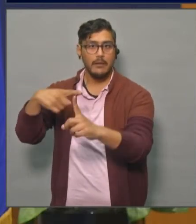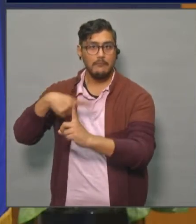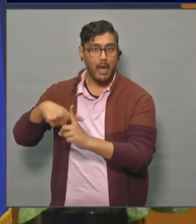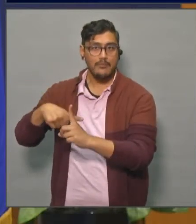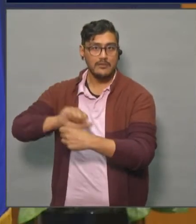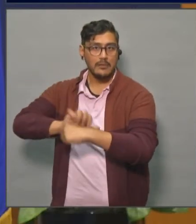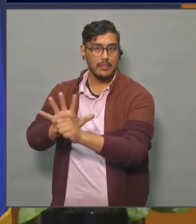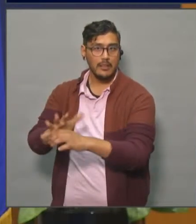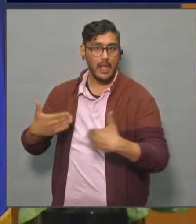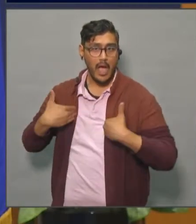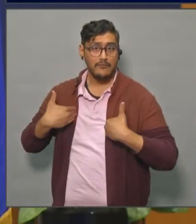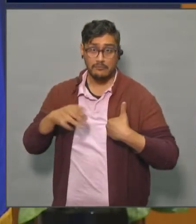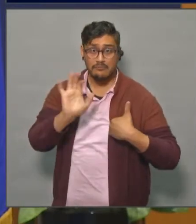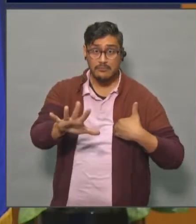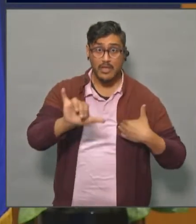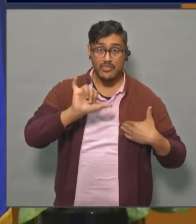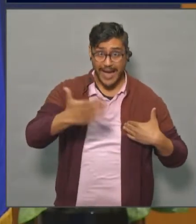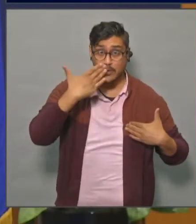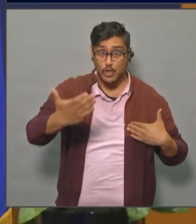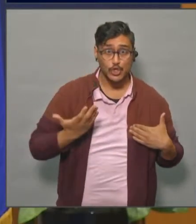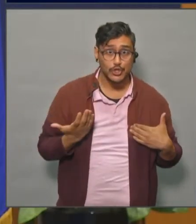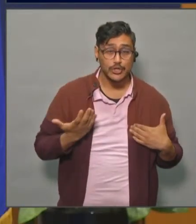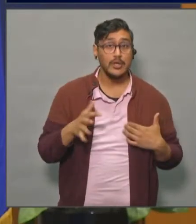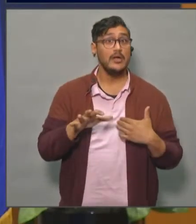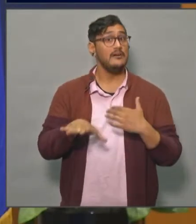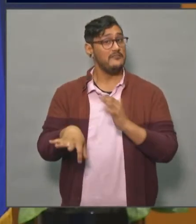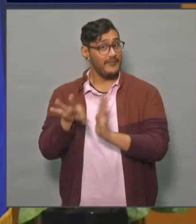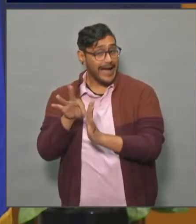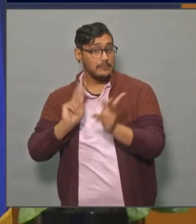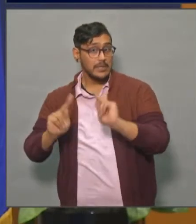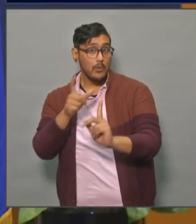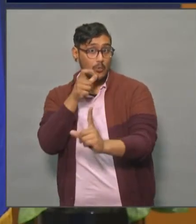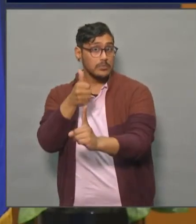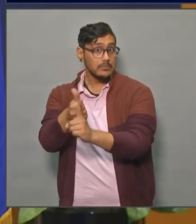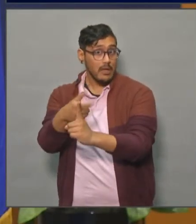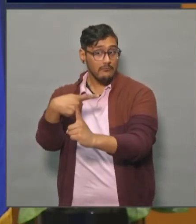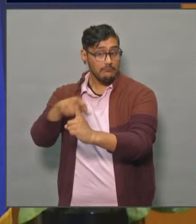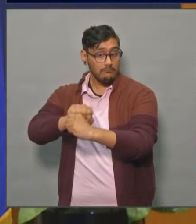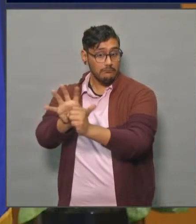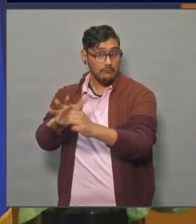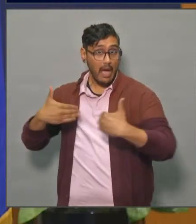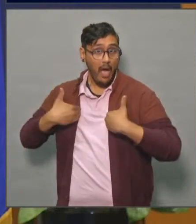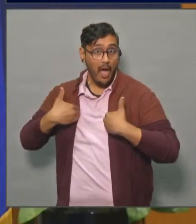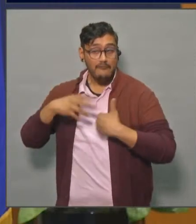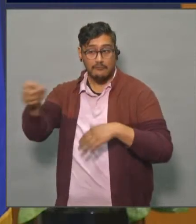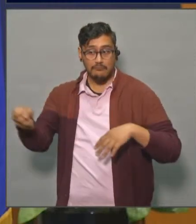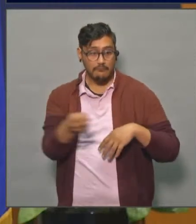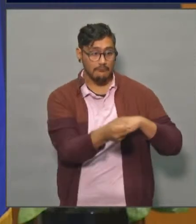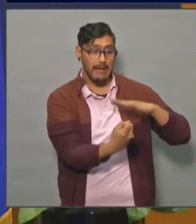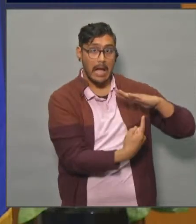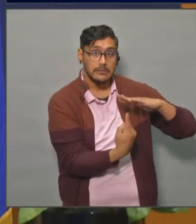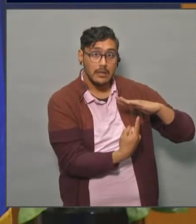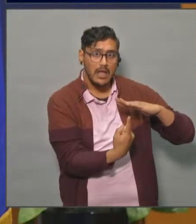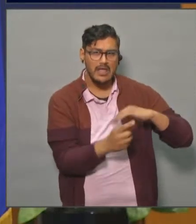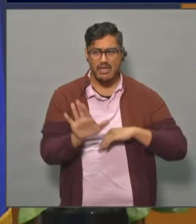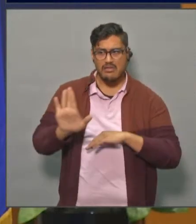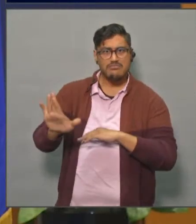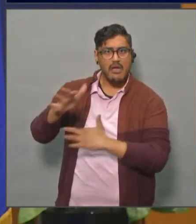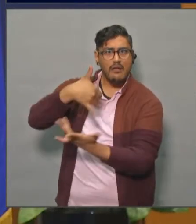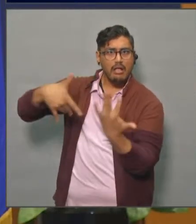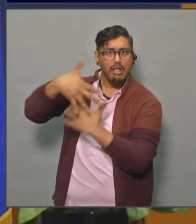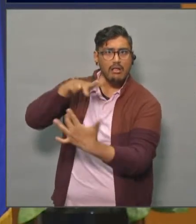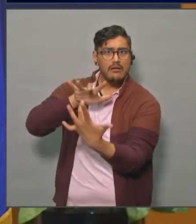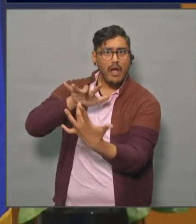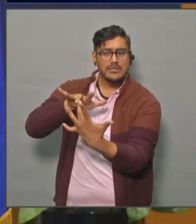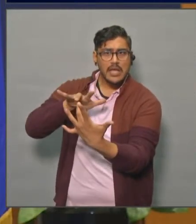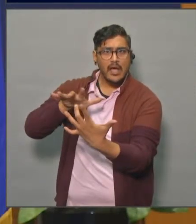for us. Finding people who are positive, getting them isolated and into care quickly, and figuring out who their contacts are is the most important thing